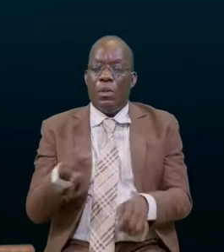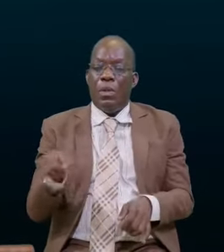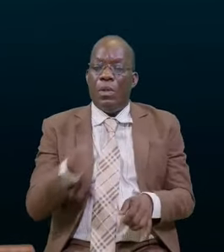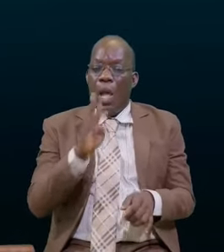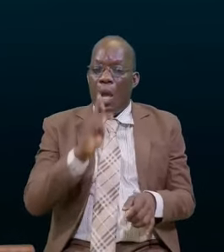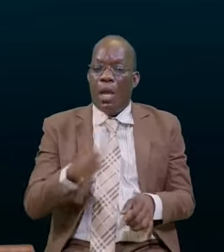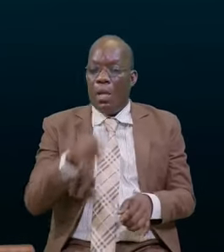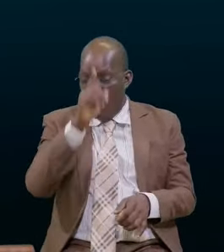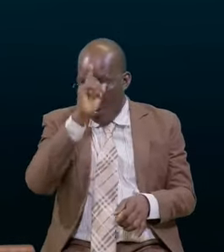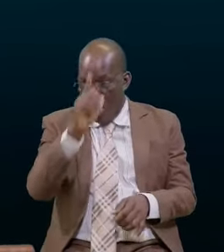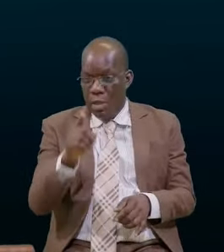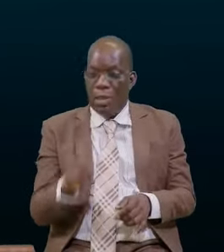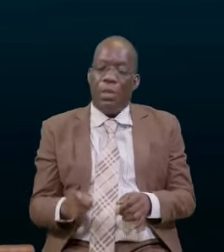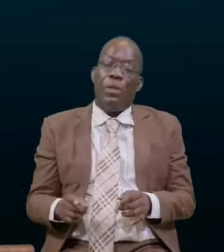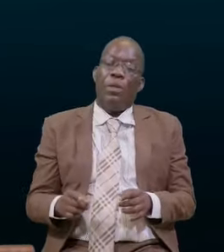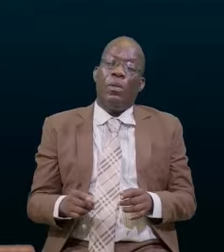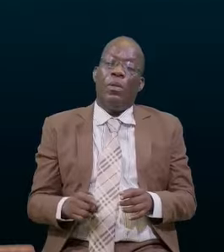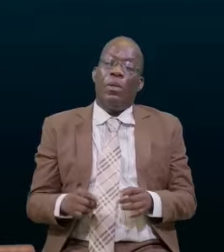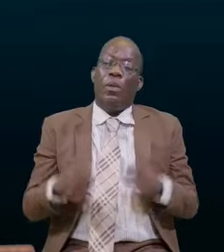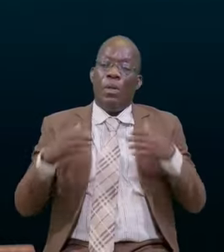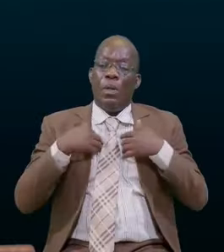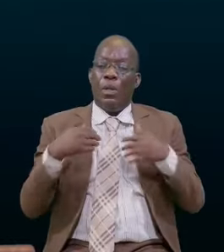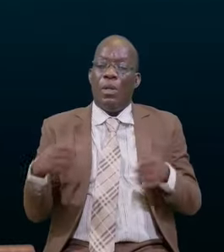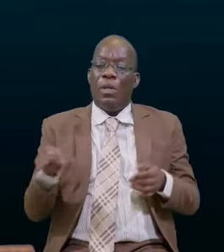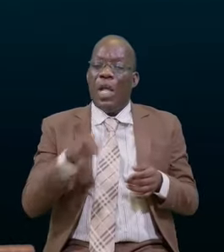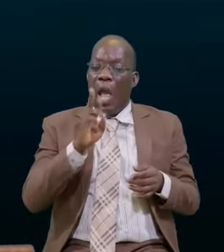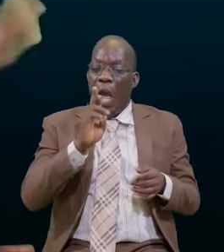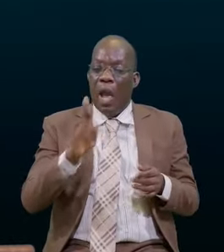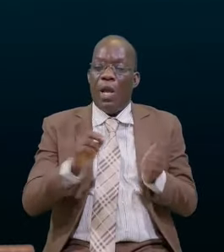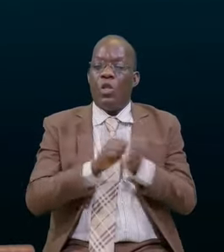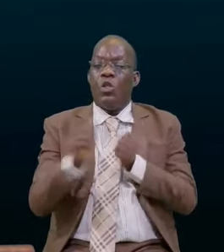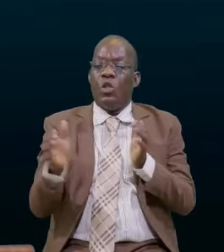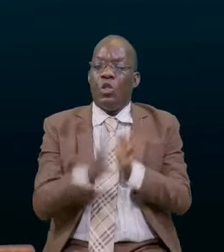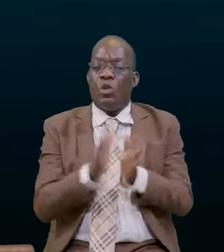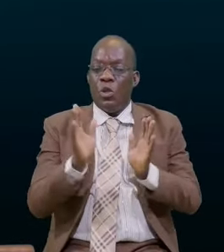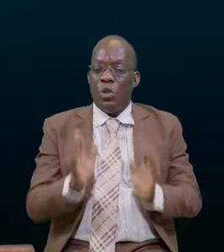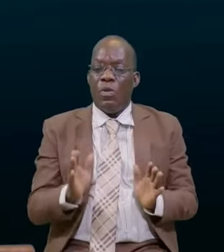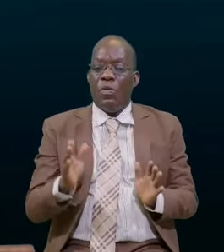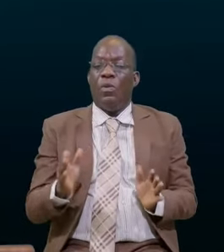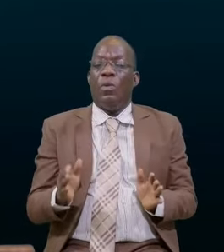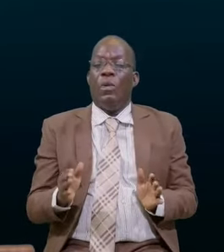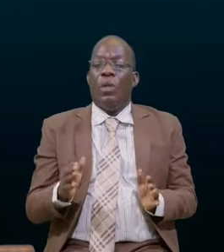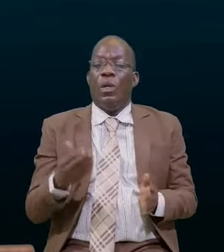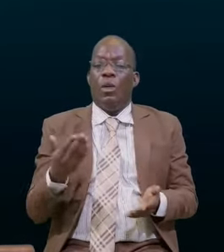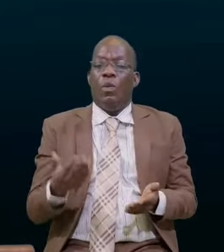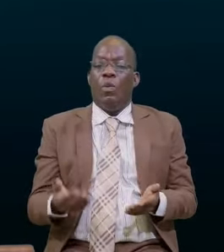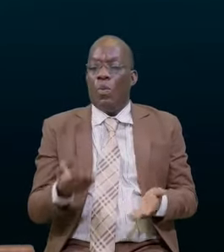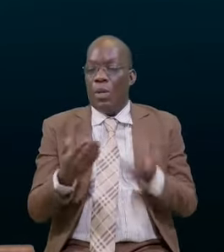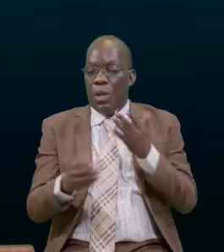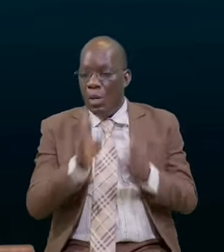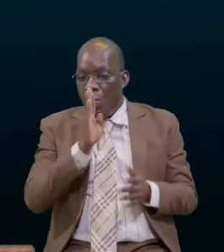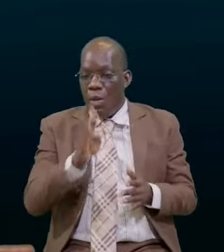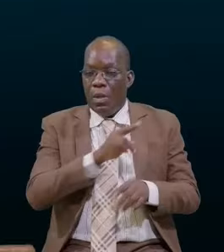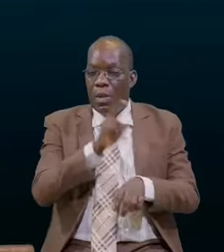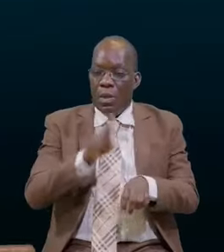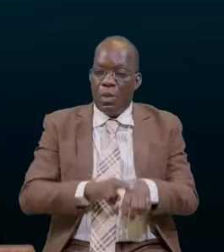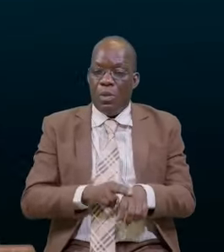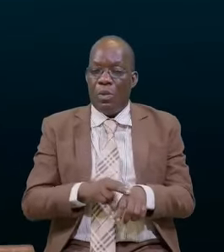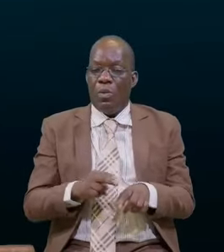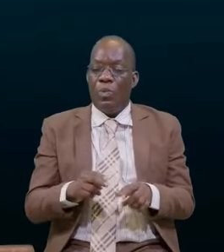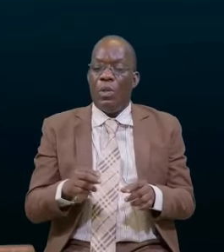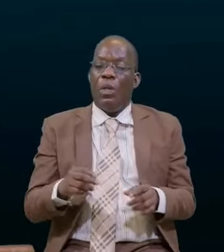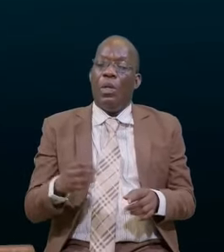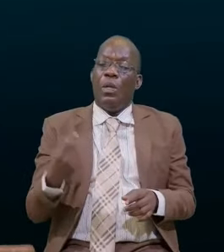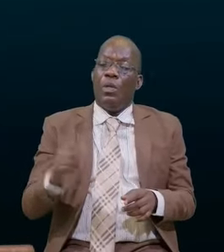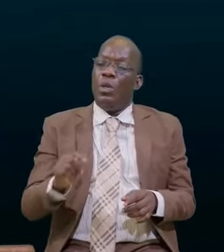are destructive regardless of the size whether they are little or big as a matter of fact